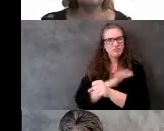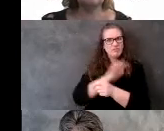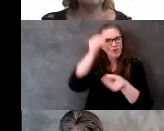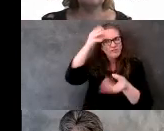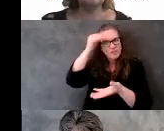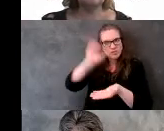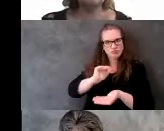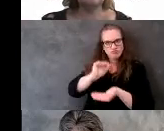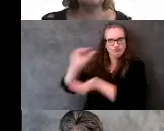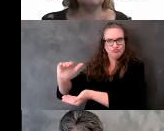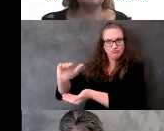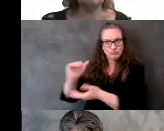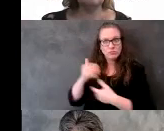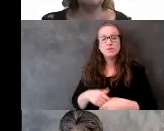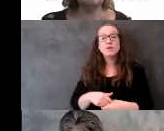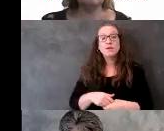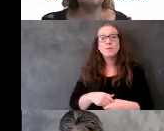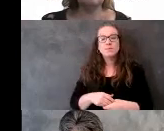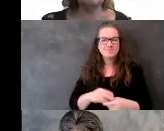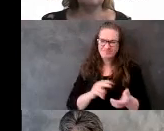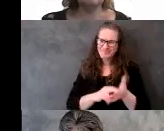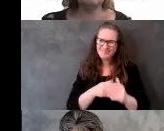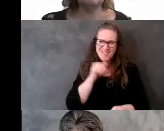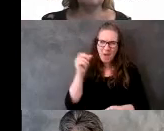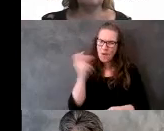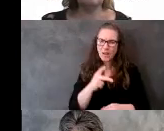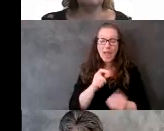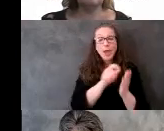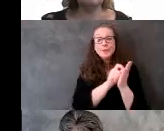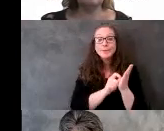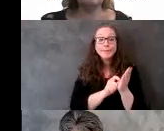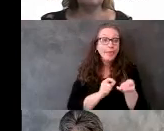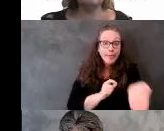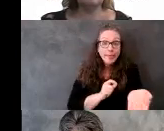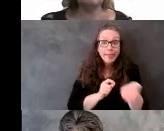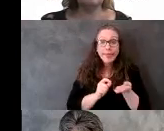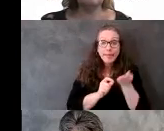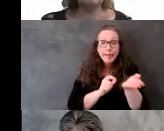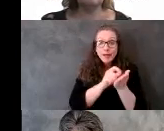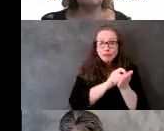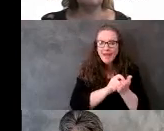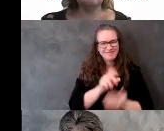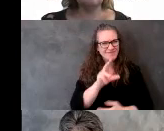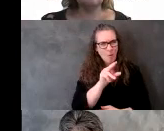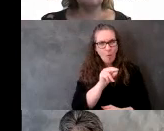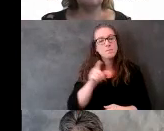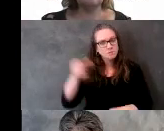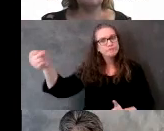And in that case, it wouldn't be appropriate just to exchange little notes. You would want to have an ASL